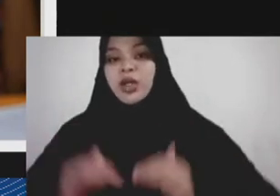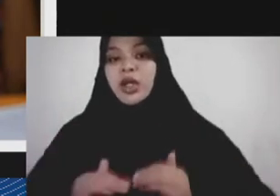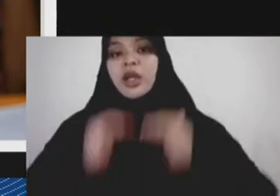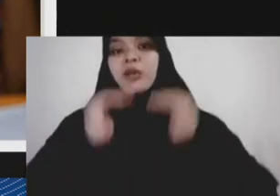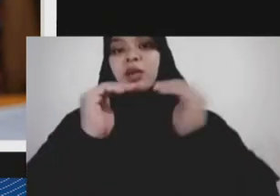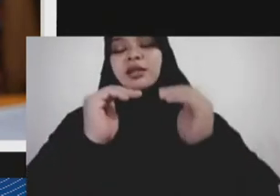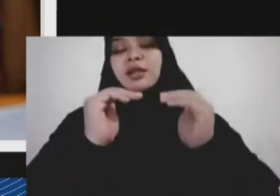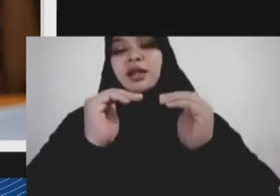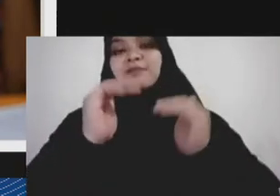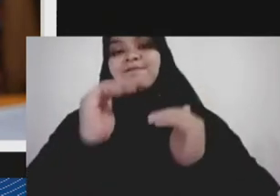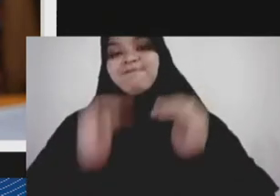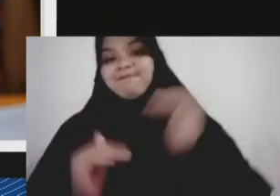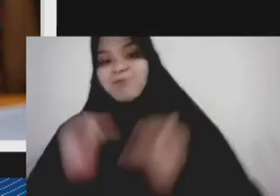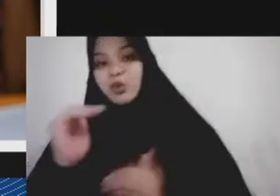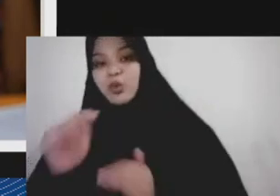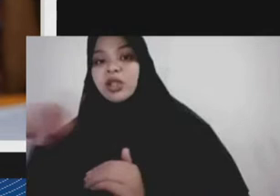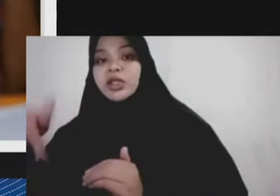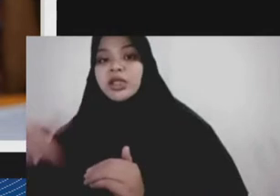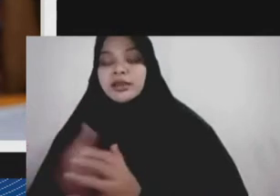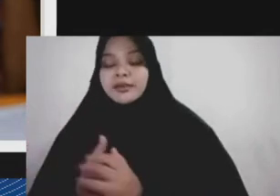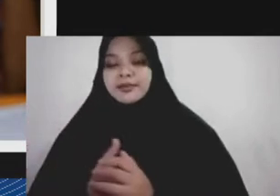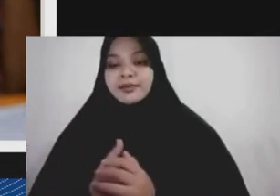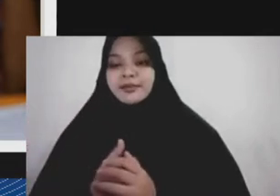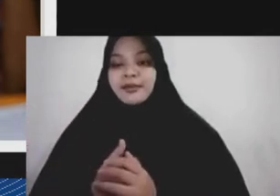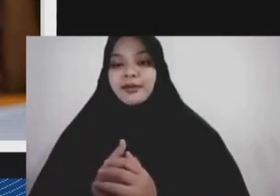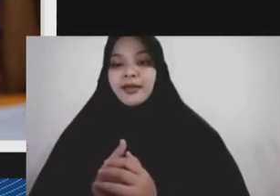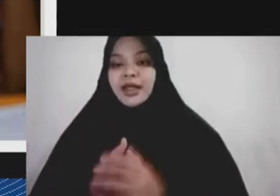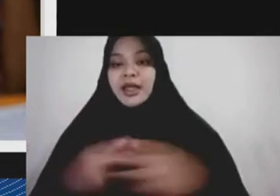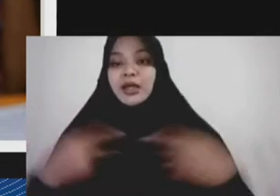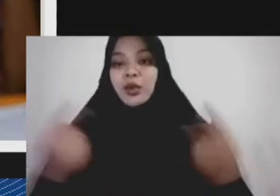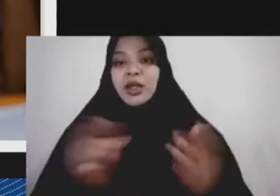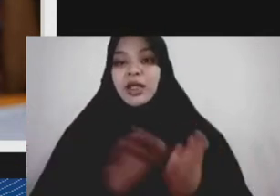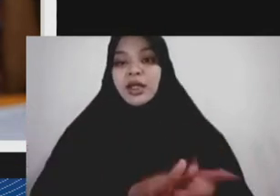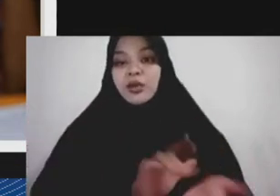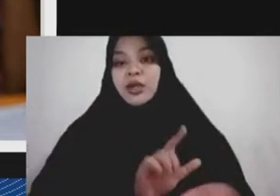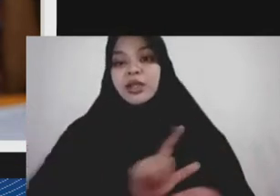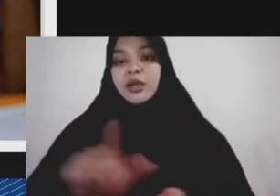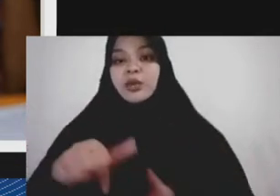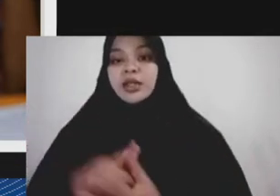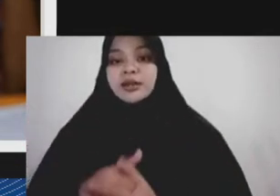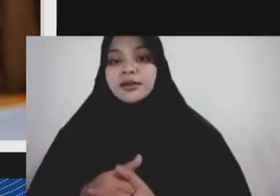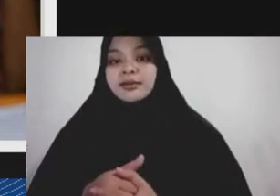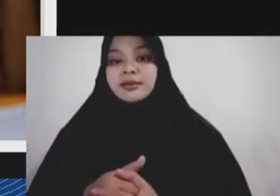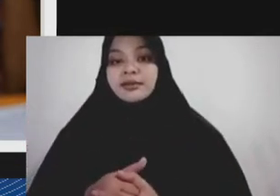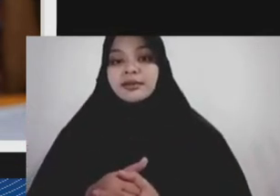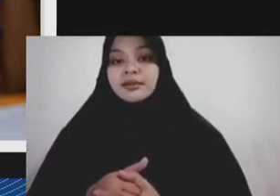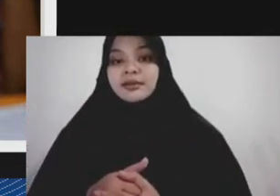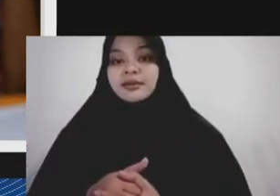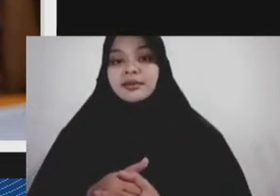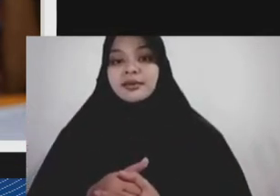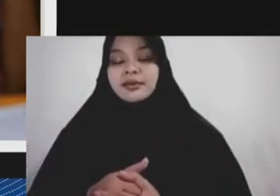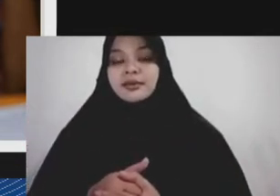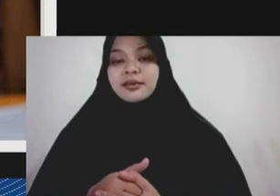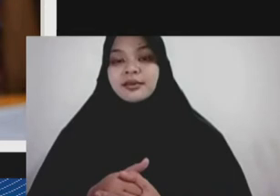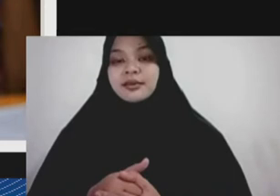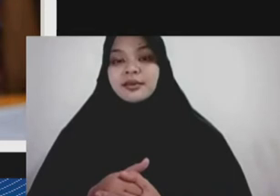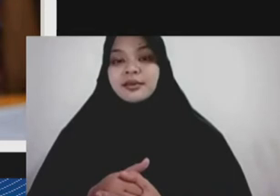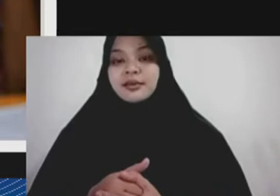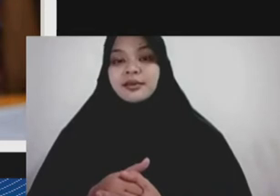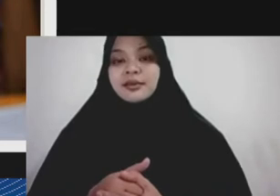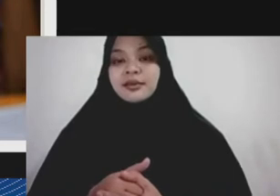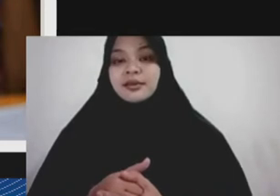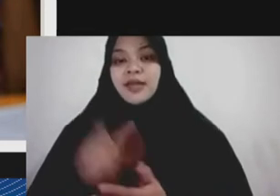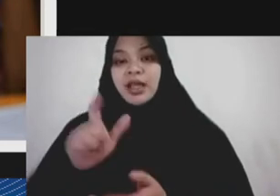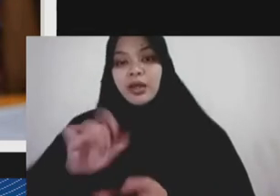violence. We have received several reports of frontline workers who are healthcare workers who tend to be